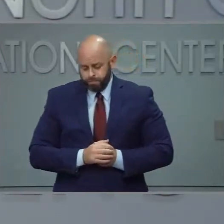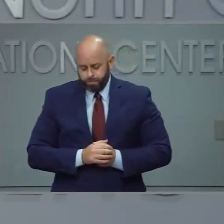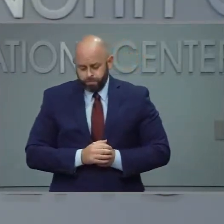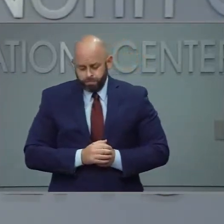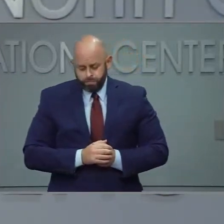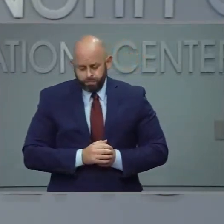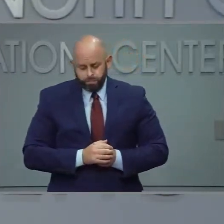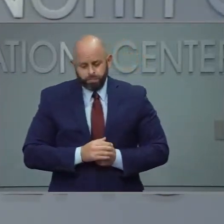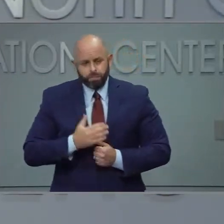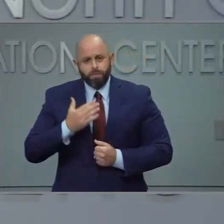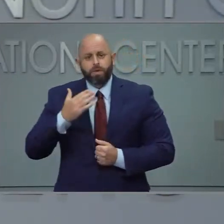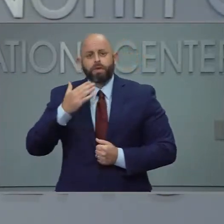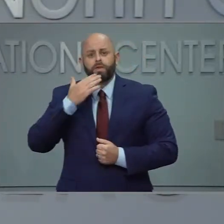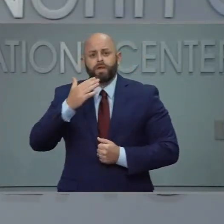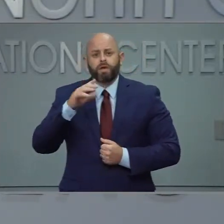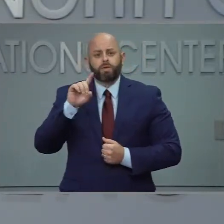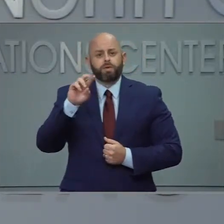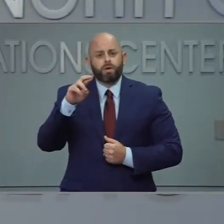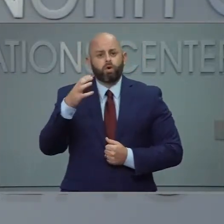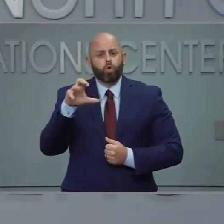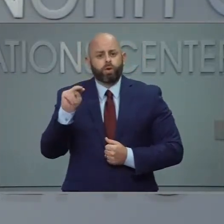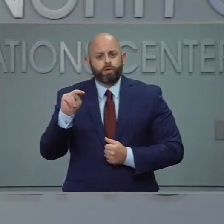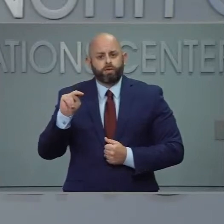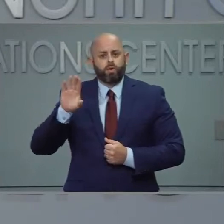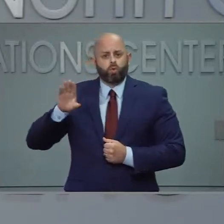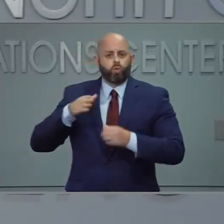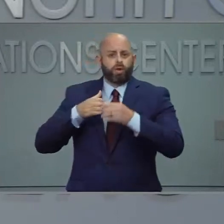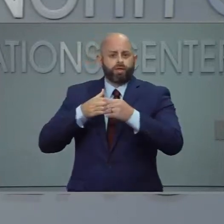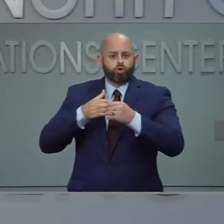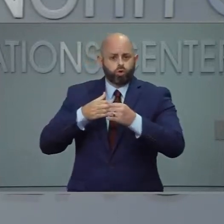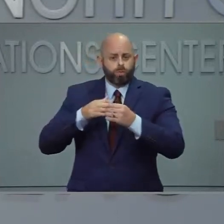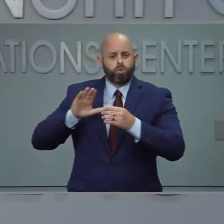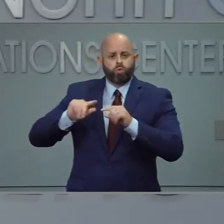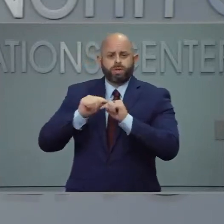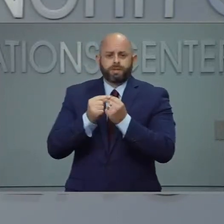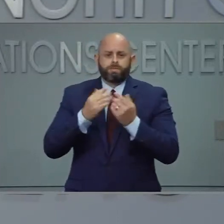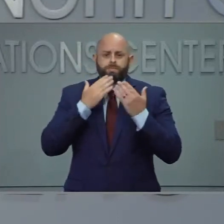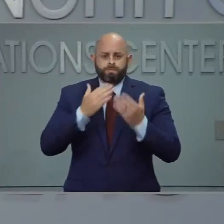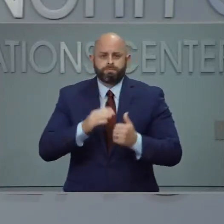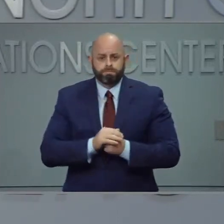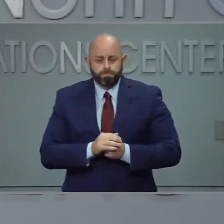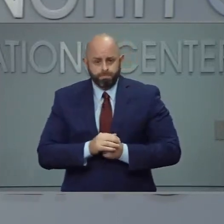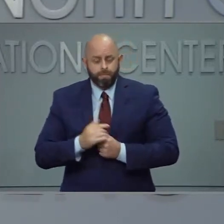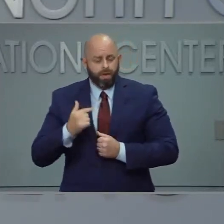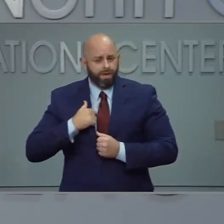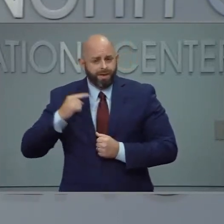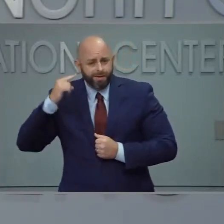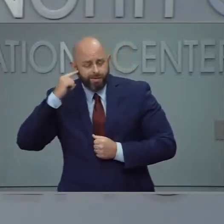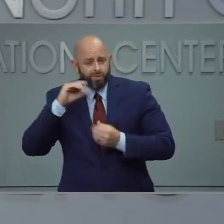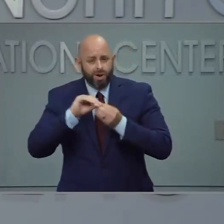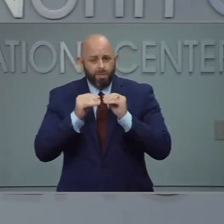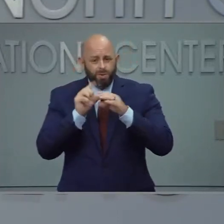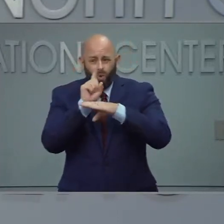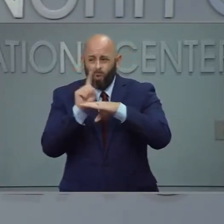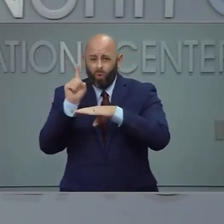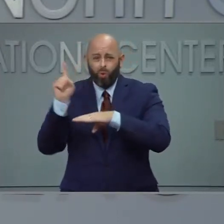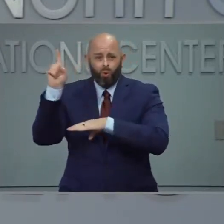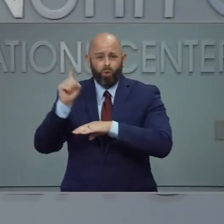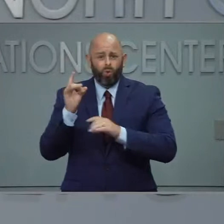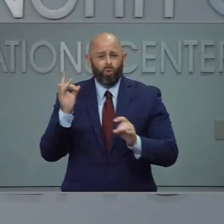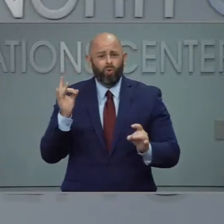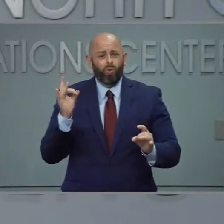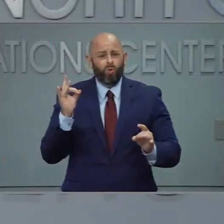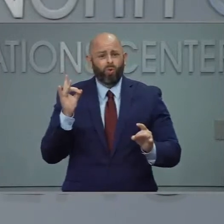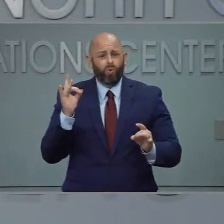Thank you, Dr. Cohen, and the leadership of your team. This is discouraging. It's not the update we wanted to bring